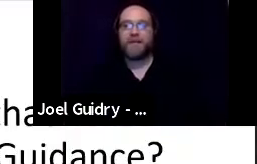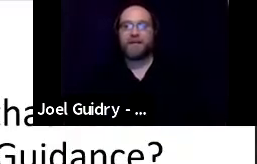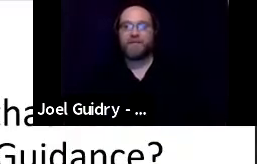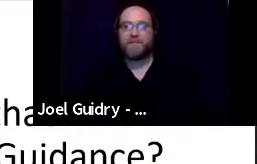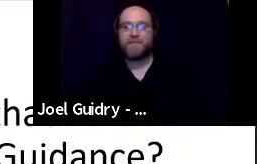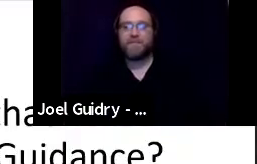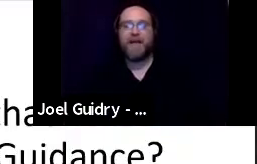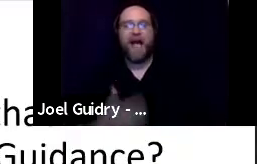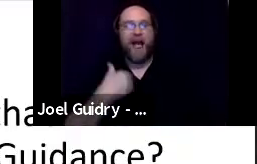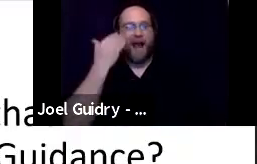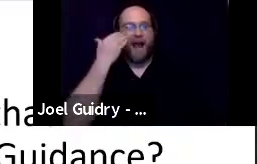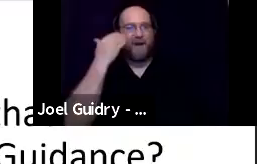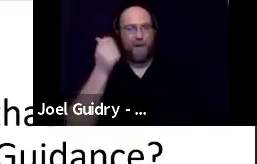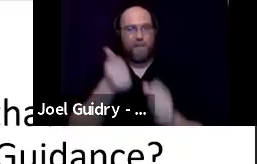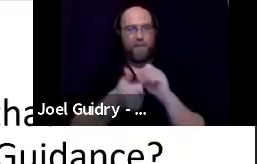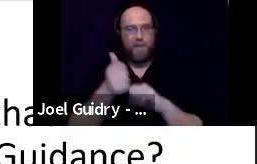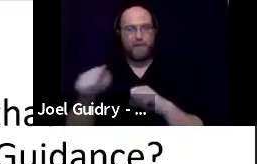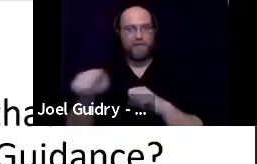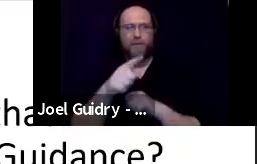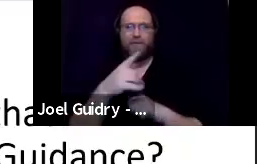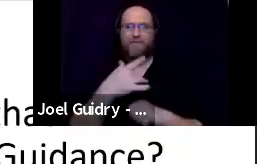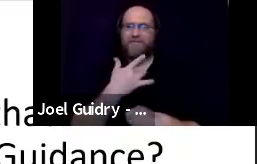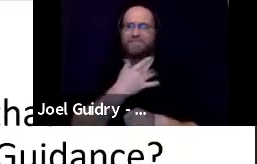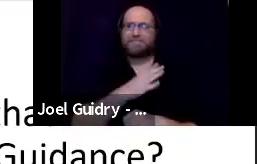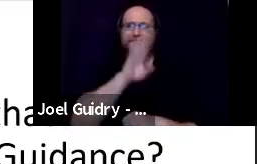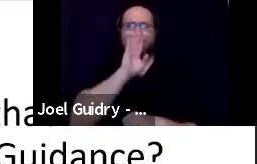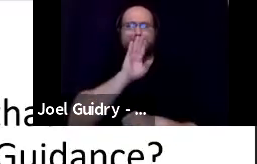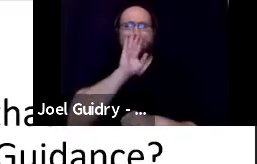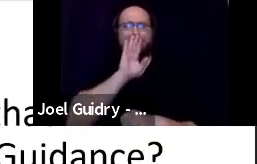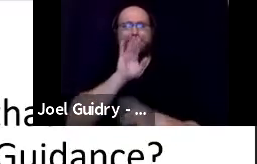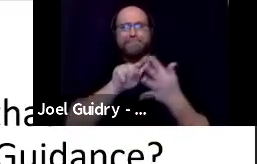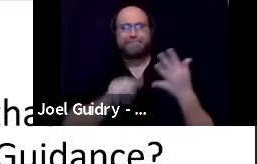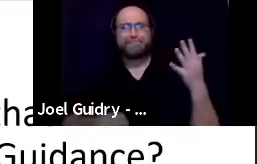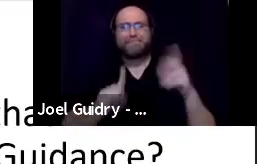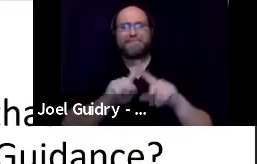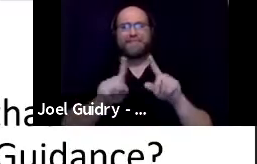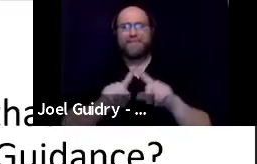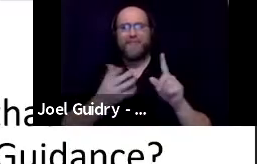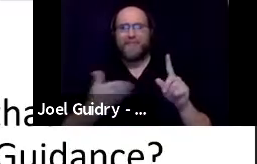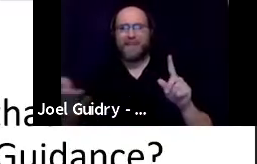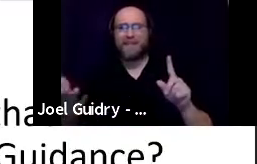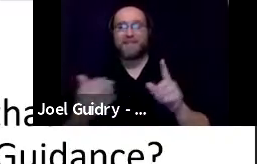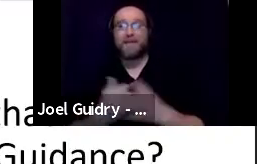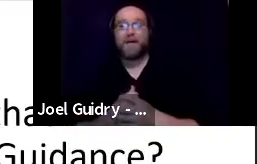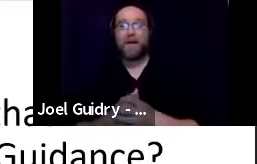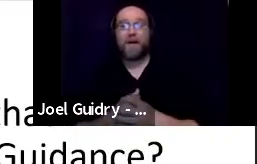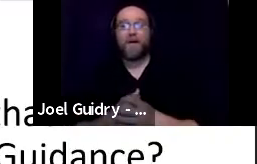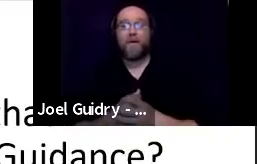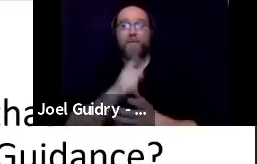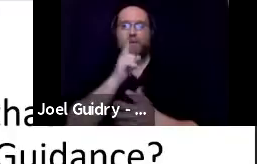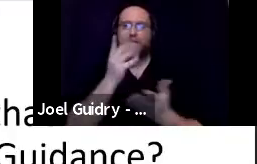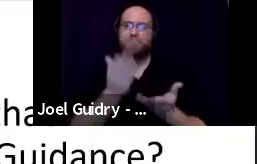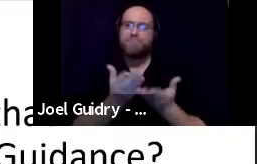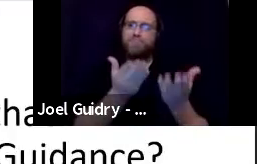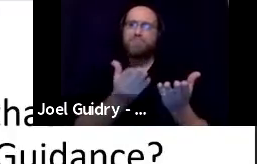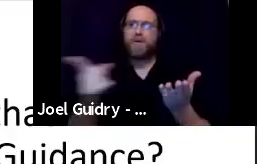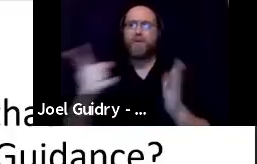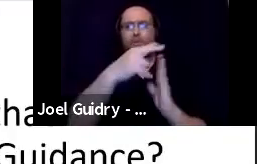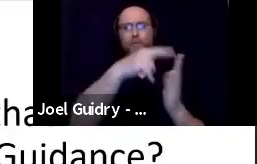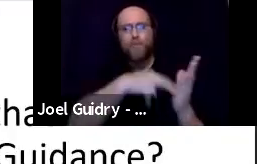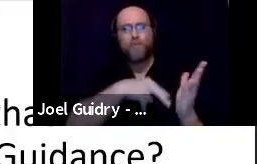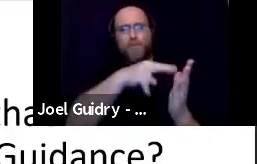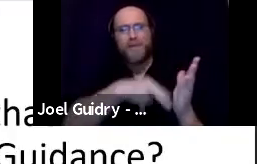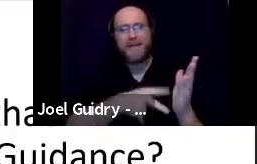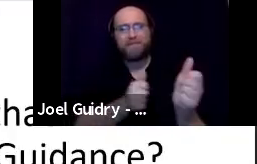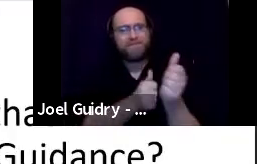you may have frustration and different things, make sure you're reading, staying up to date in